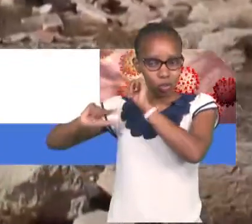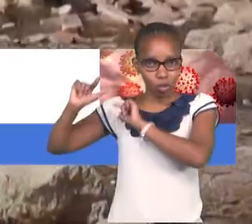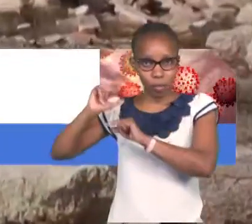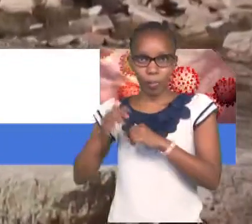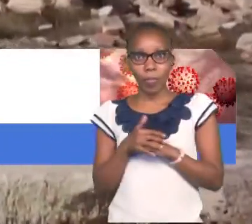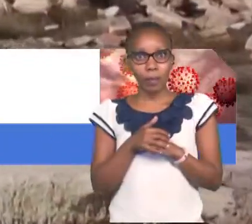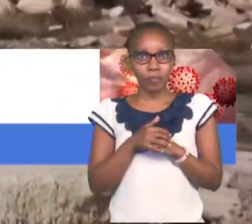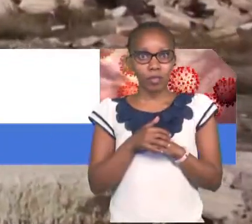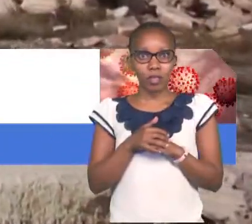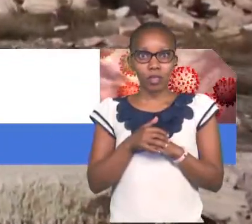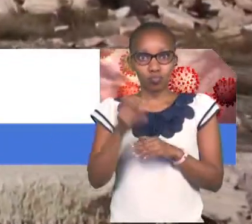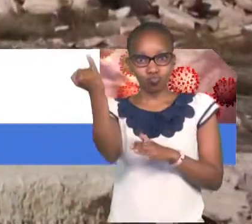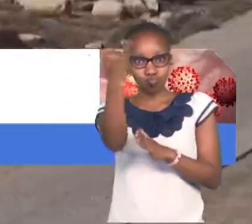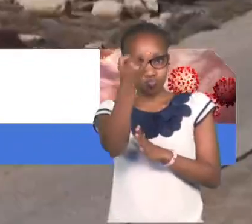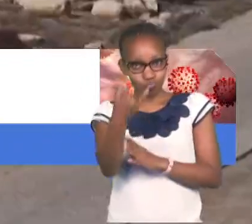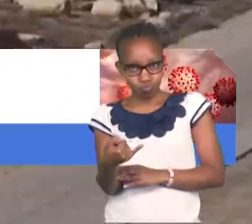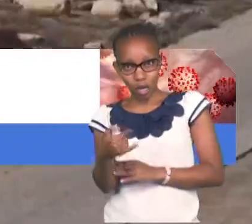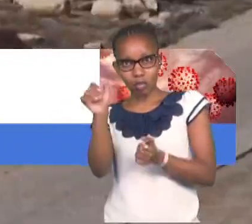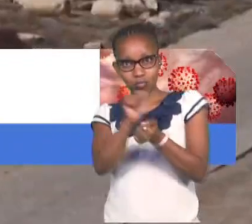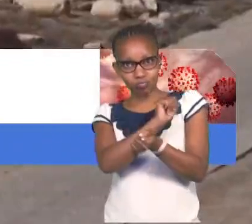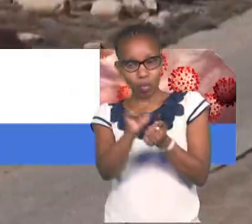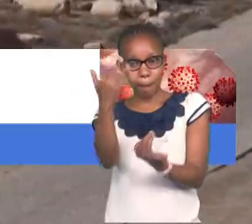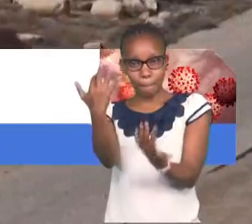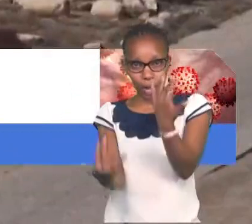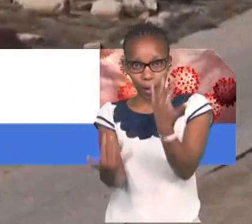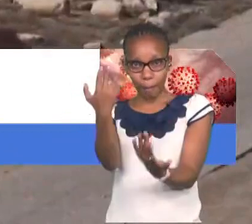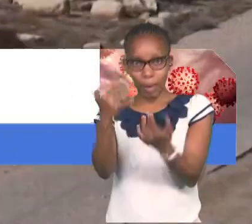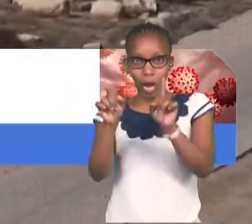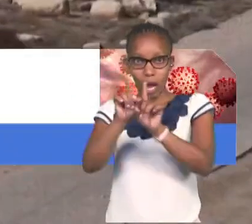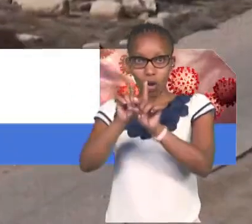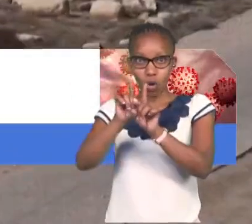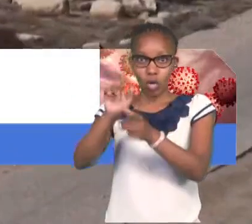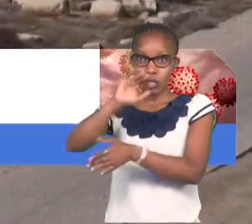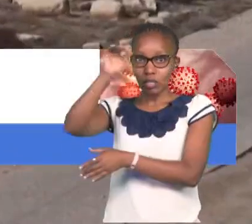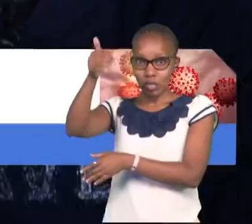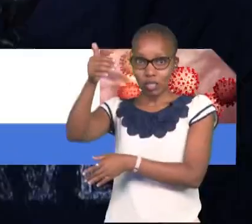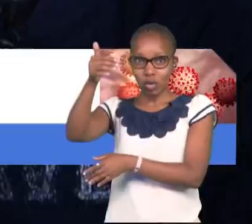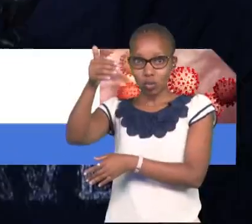Archaeological sites were damaged, museums were looted, and old city centers were leveled.